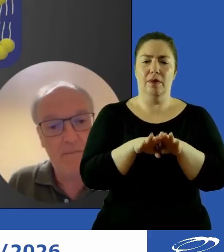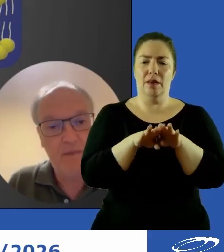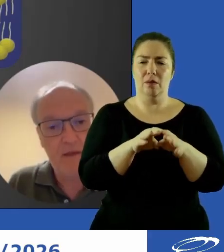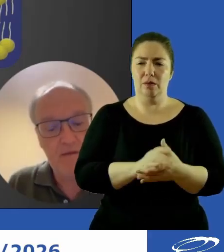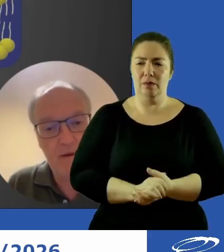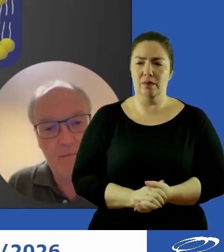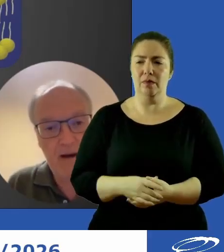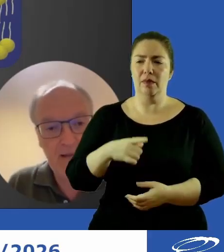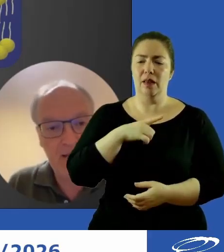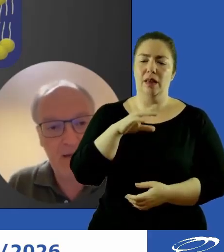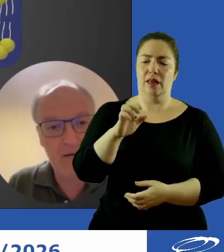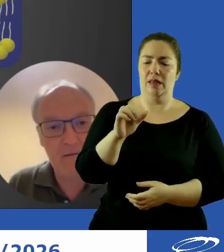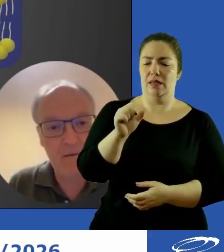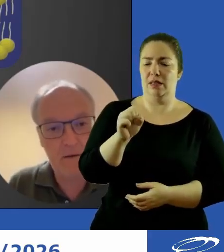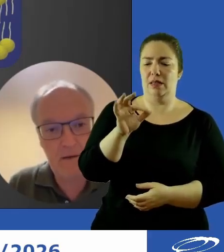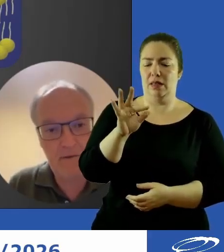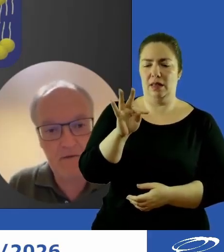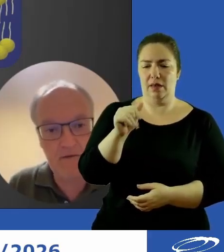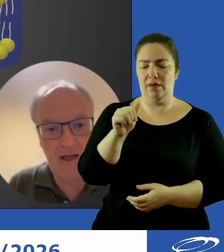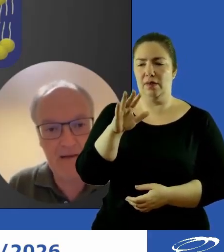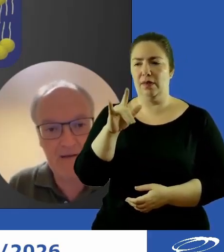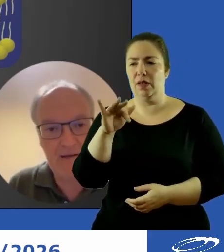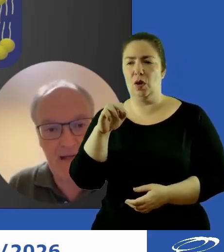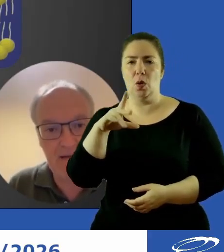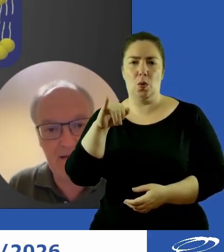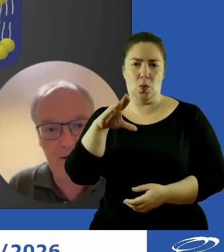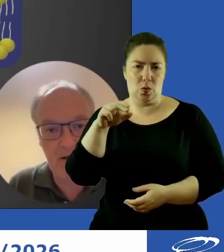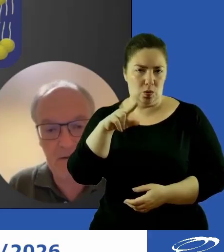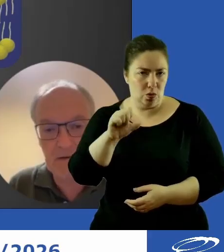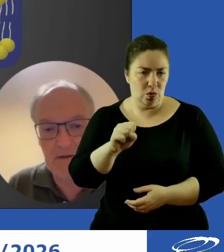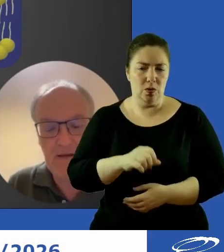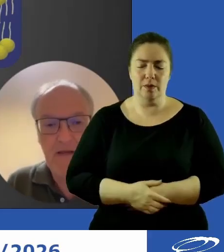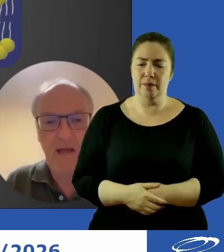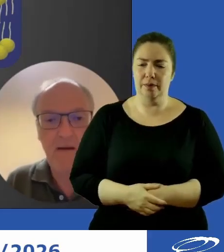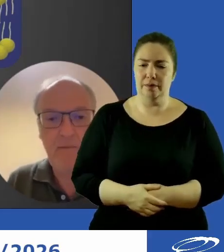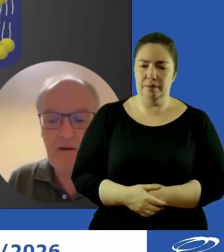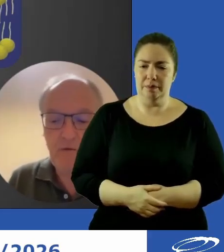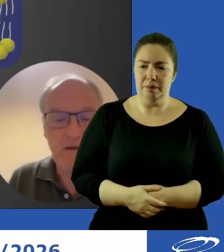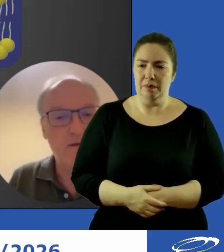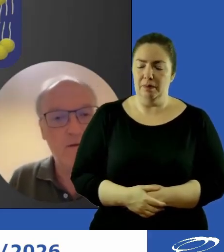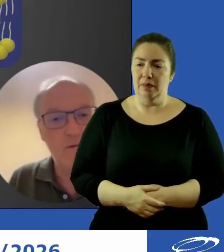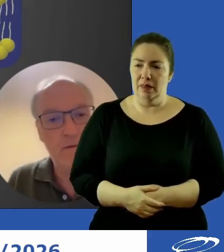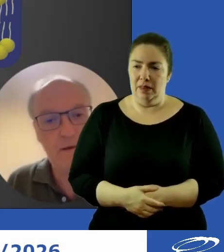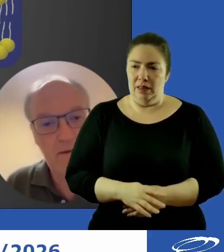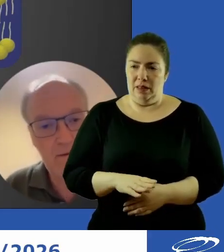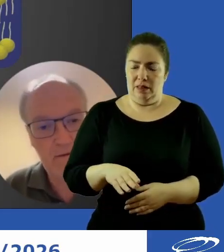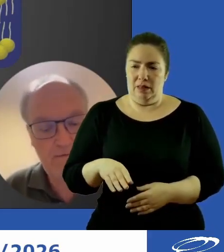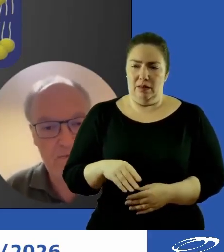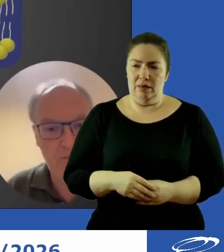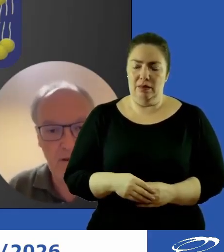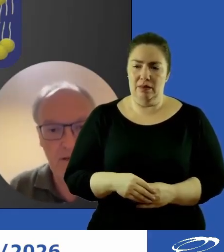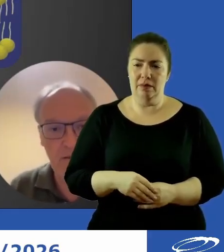Vancomycin is binding here in these dealanine radicals. And by doing so, the